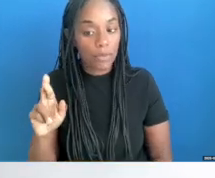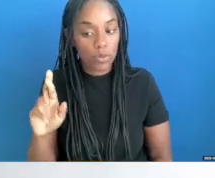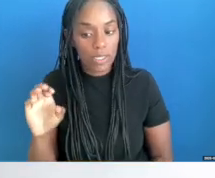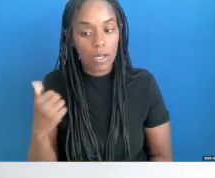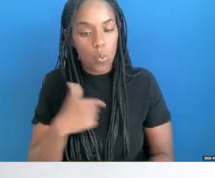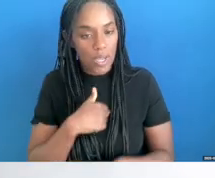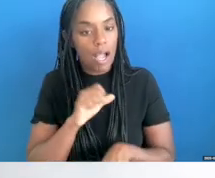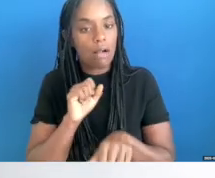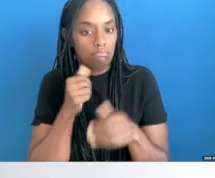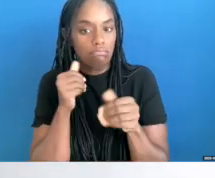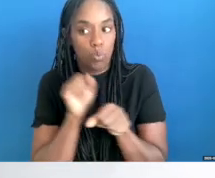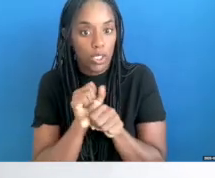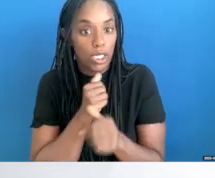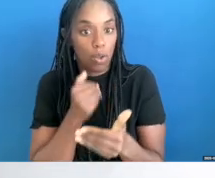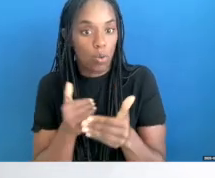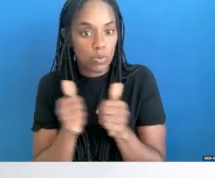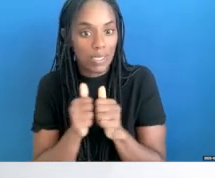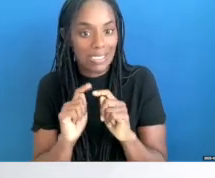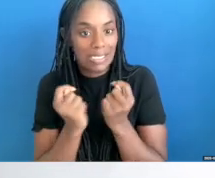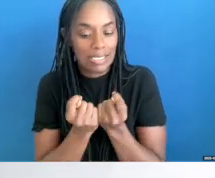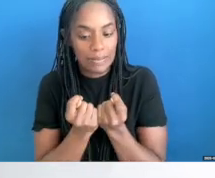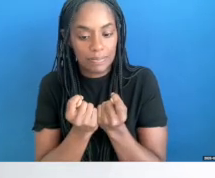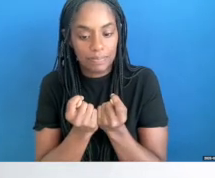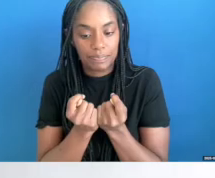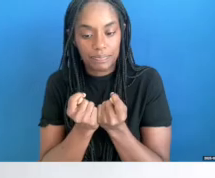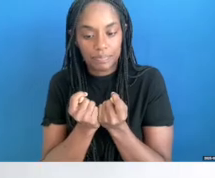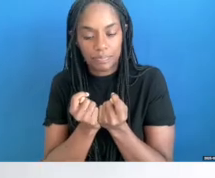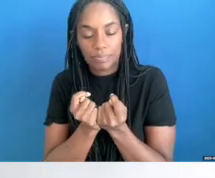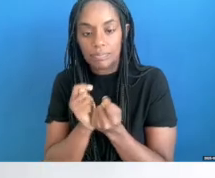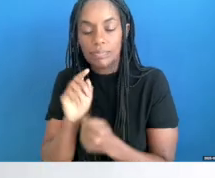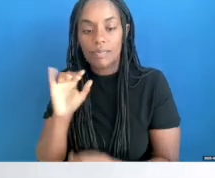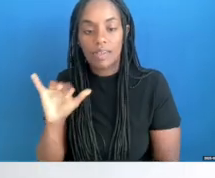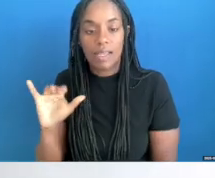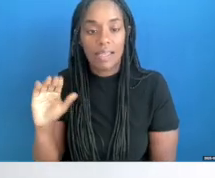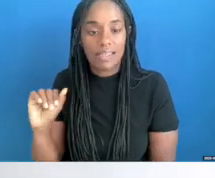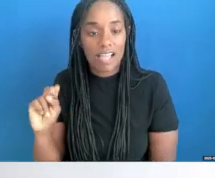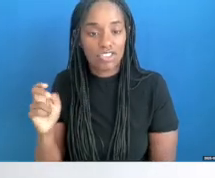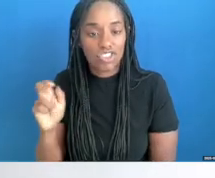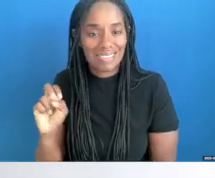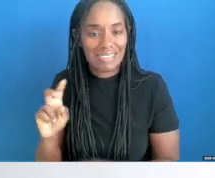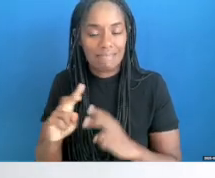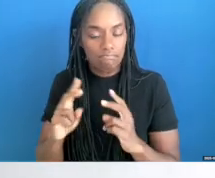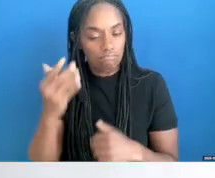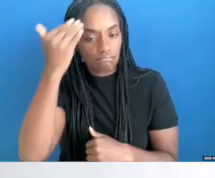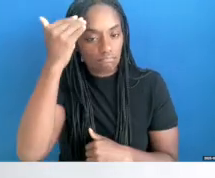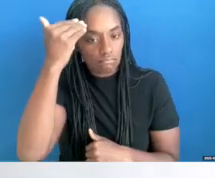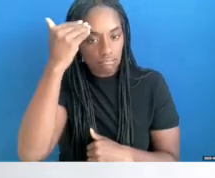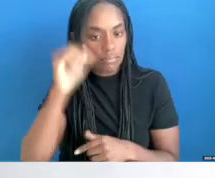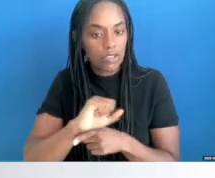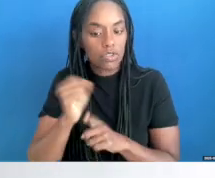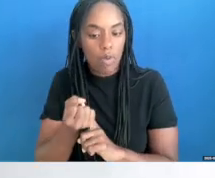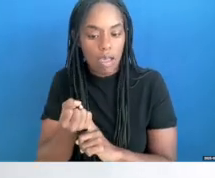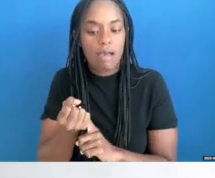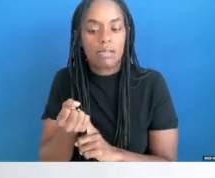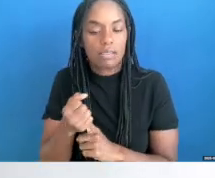with the team, and you know, Yachun is very knowledgeable about the situation with the transit bus prices,